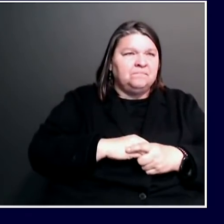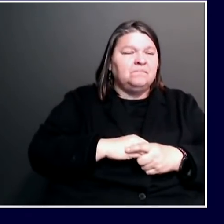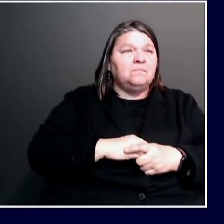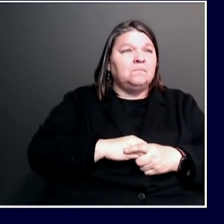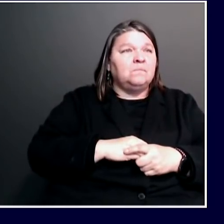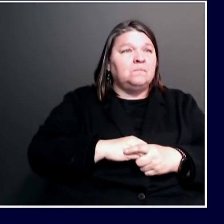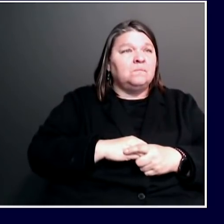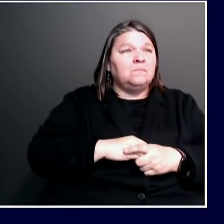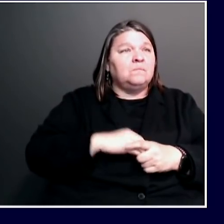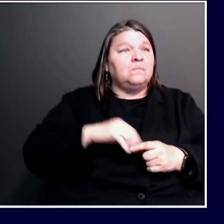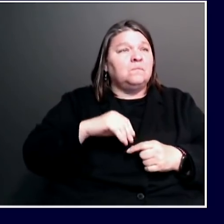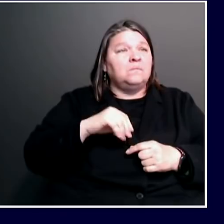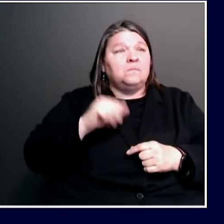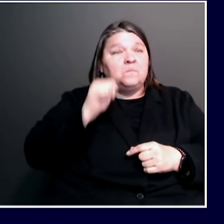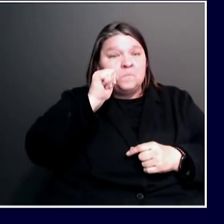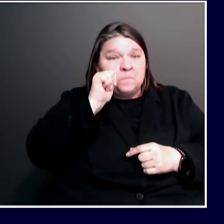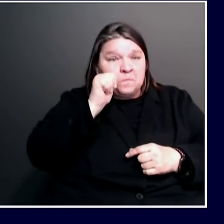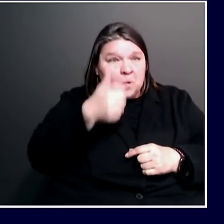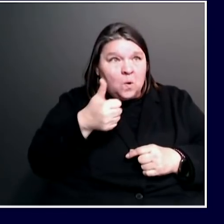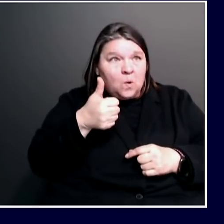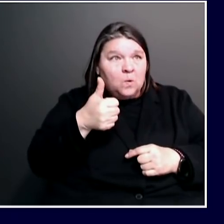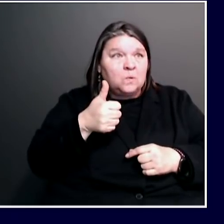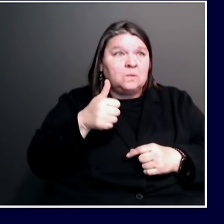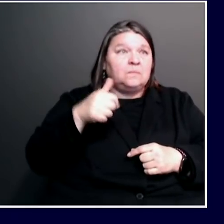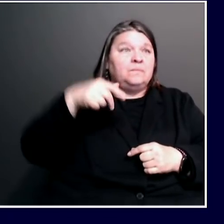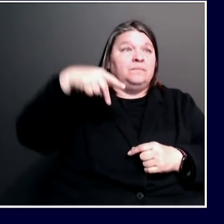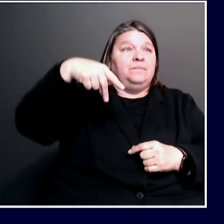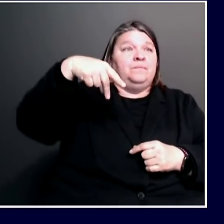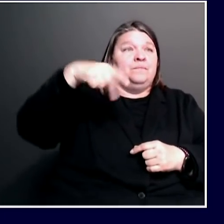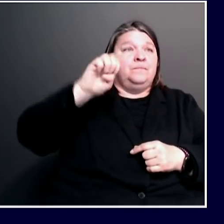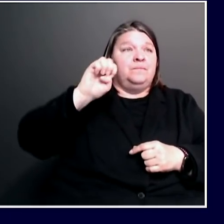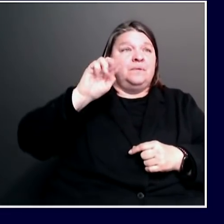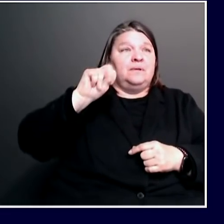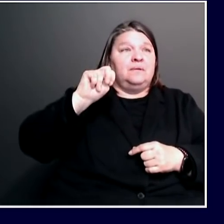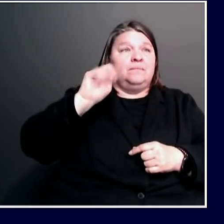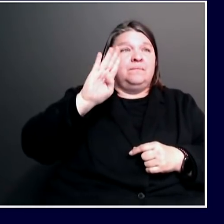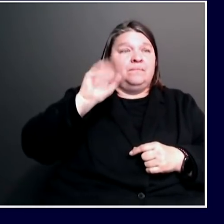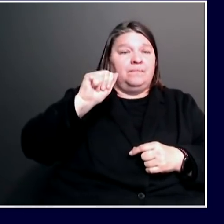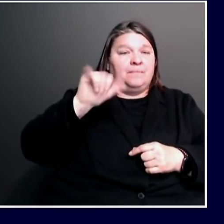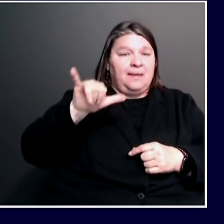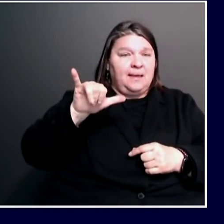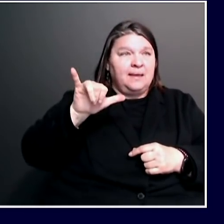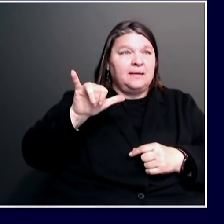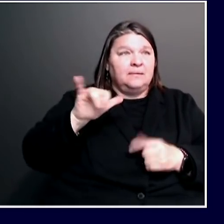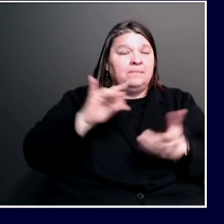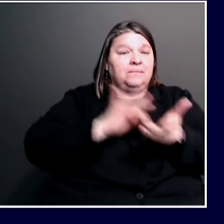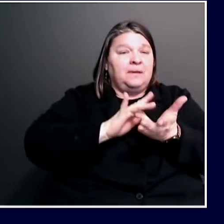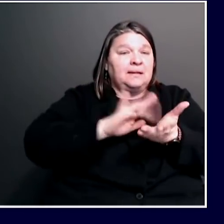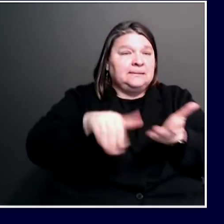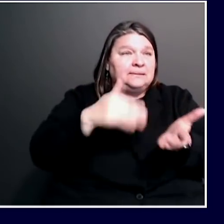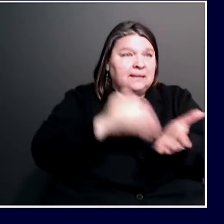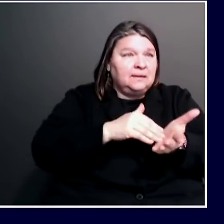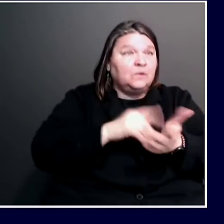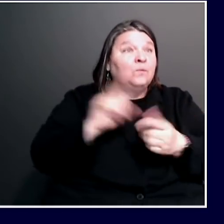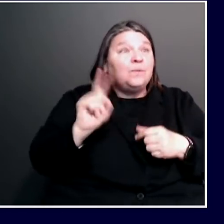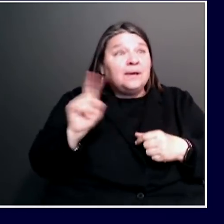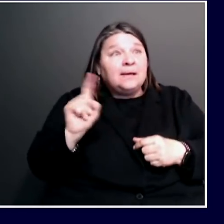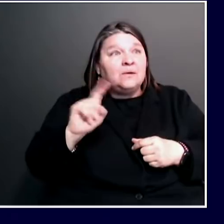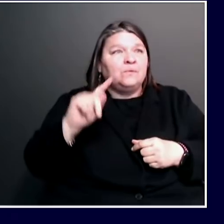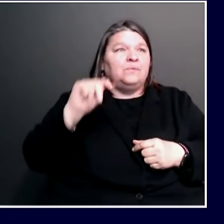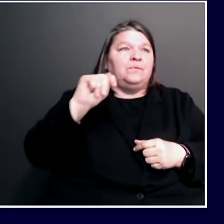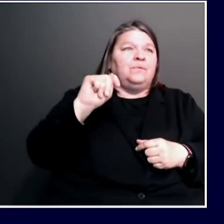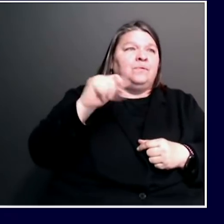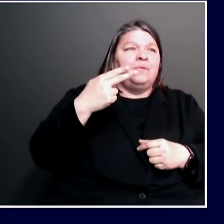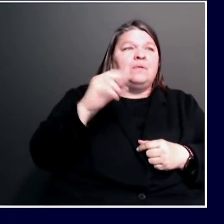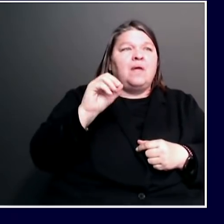working in partnership with Penn Bay Medical Center and will be holding a vaccine clinic in Thomaston every Thursday in the month